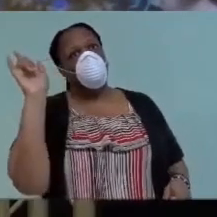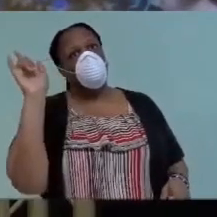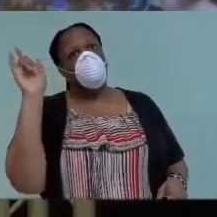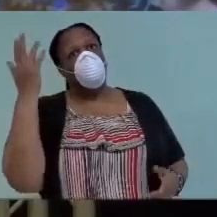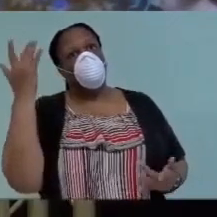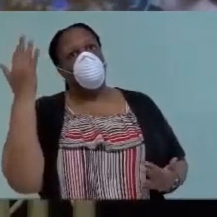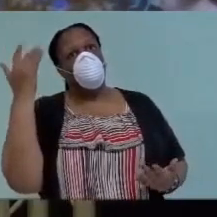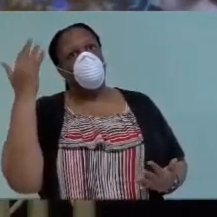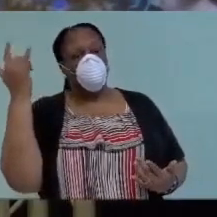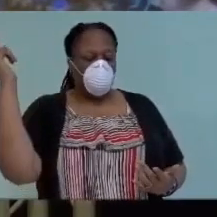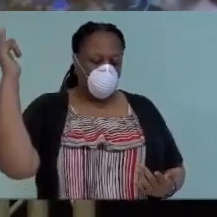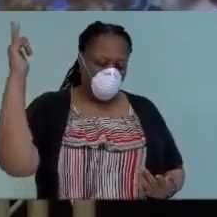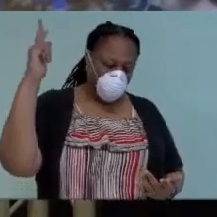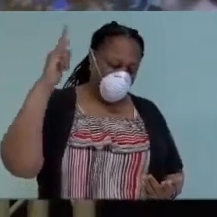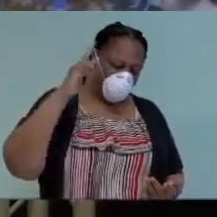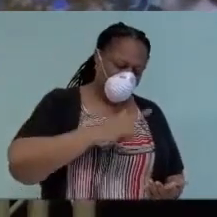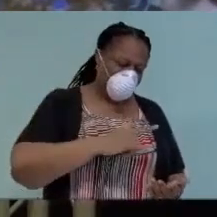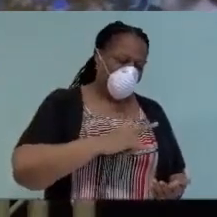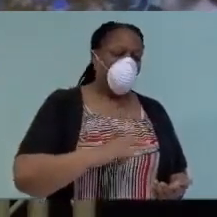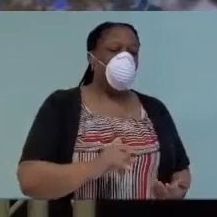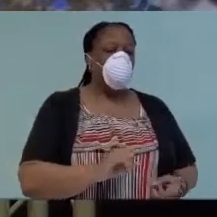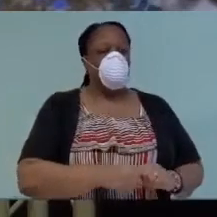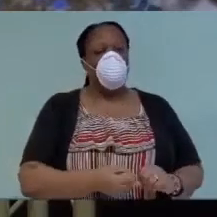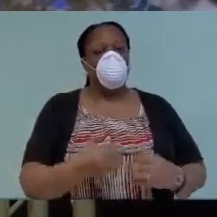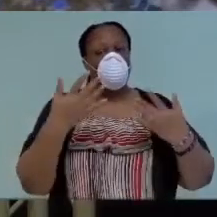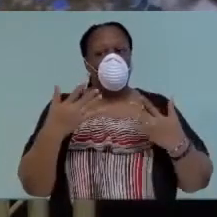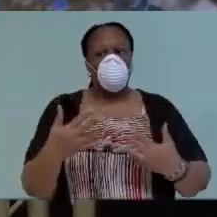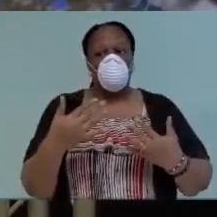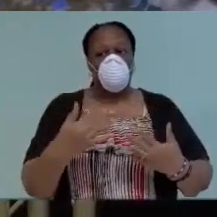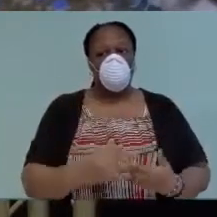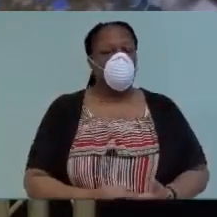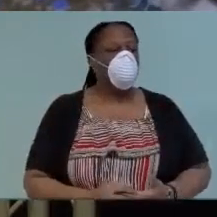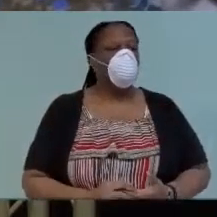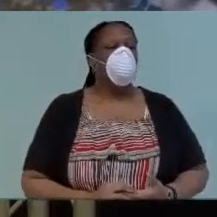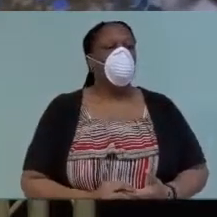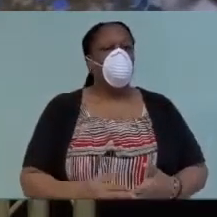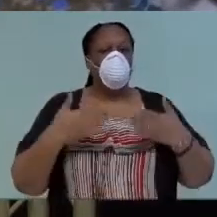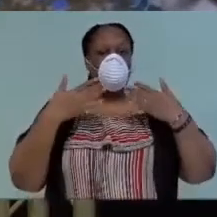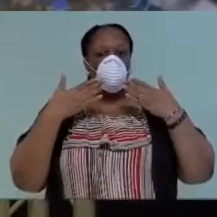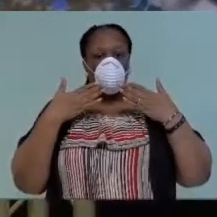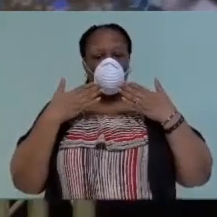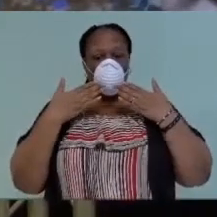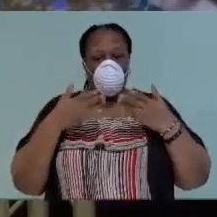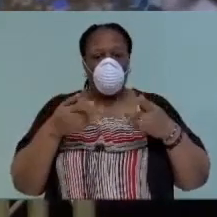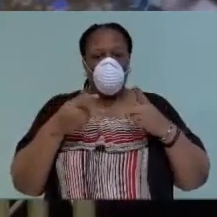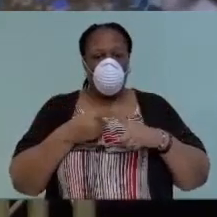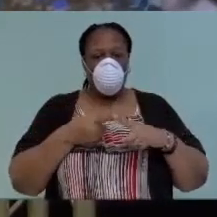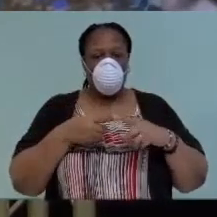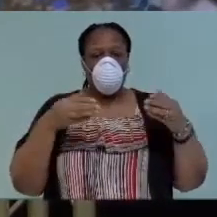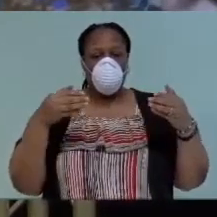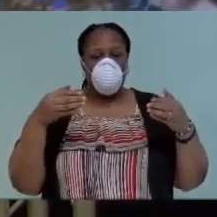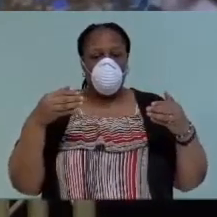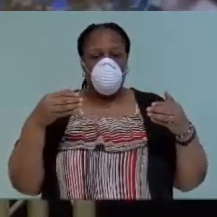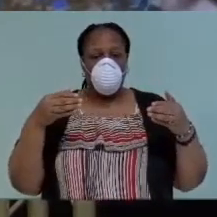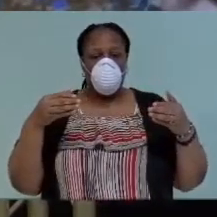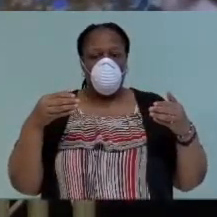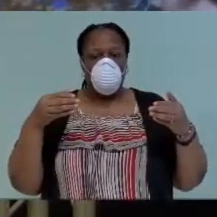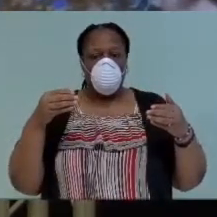Next Generation Laboratories for the significant contribution they have made thus far in this fight against the